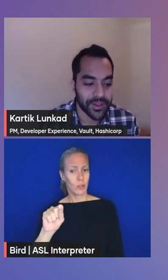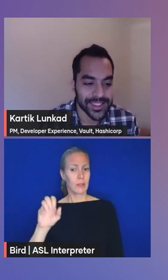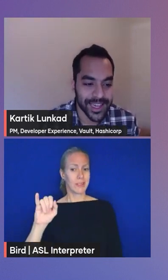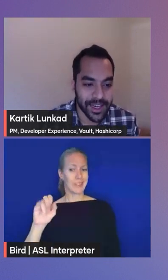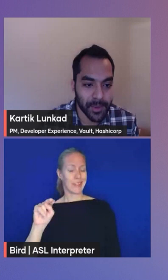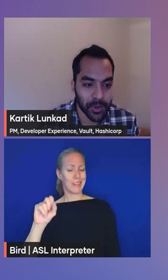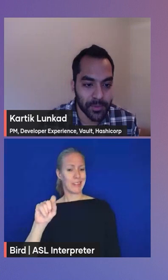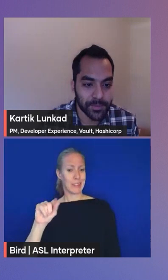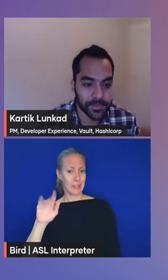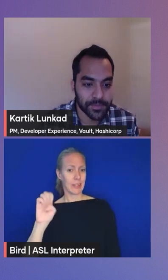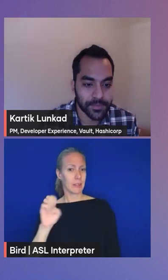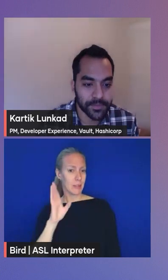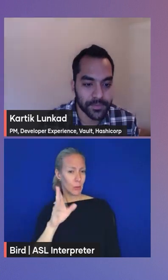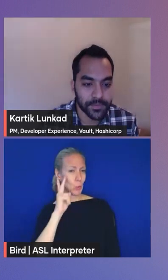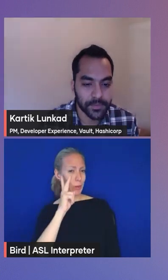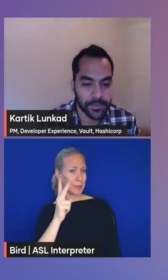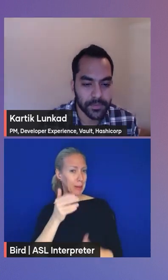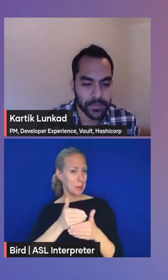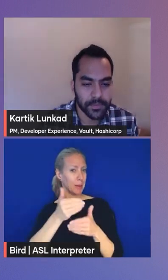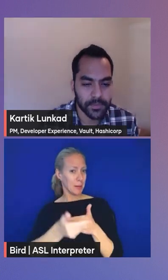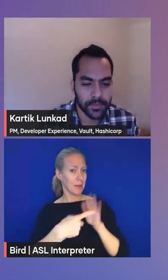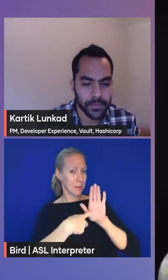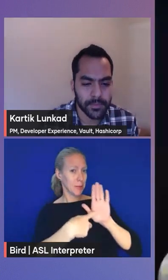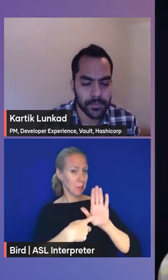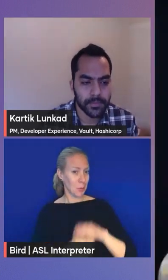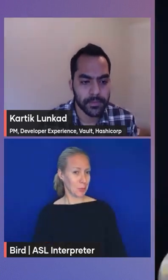Moving on to the second demo.